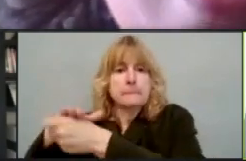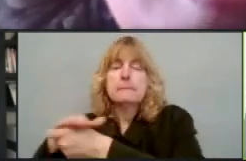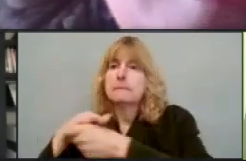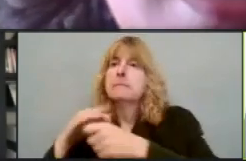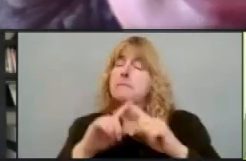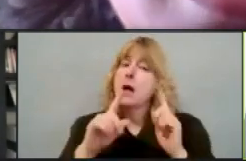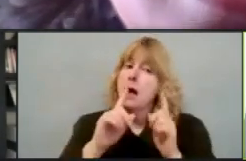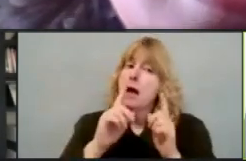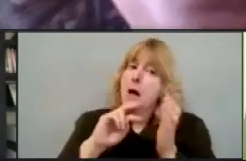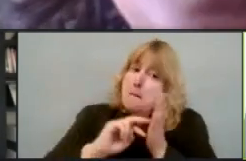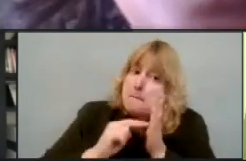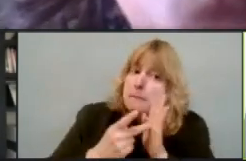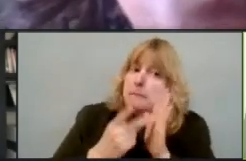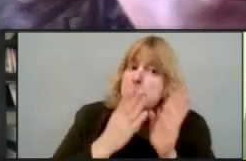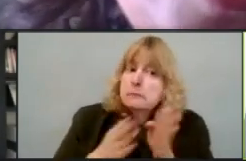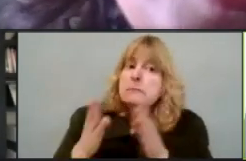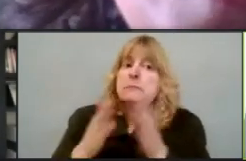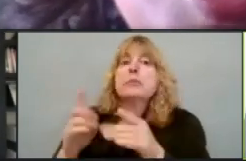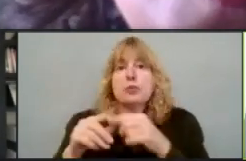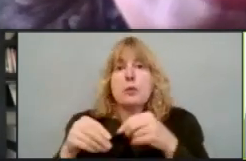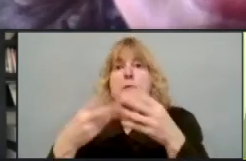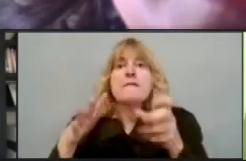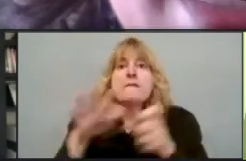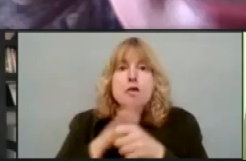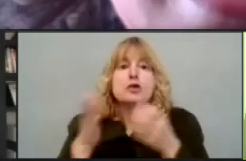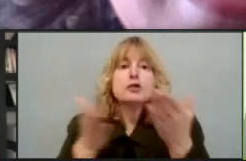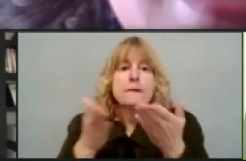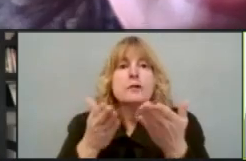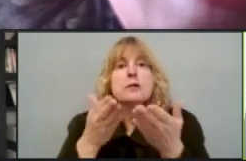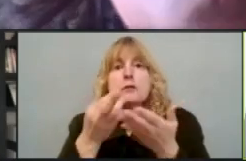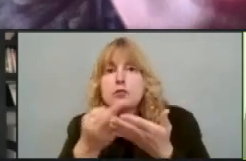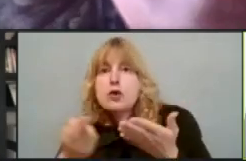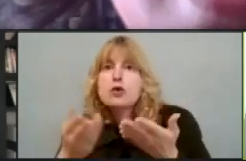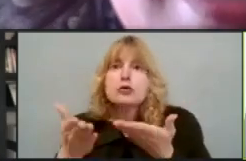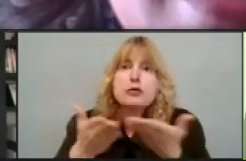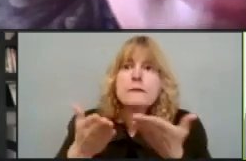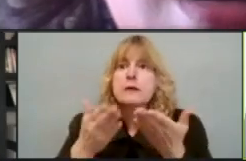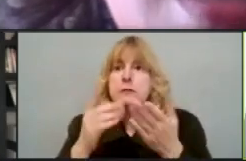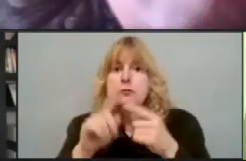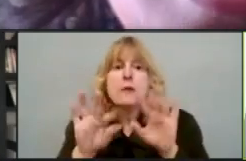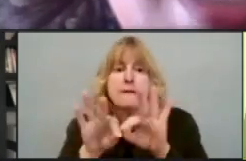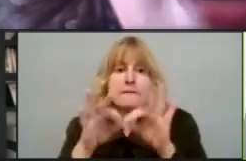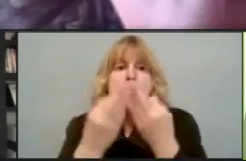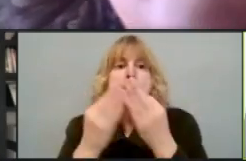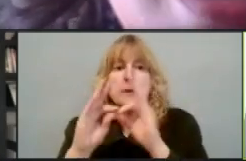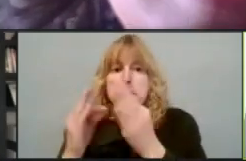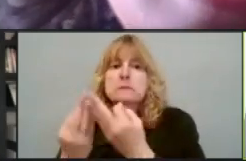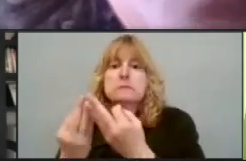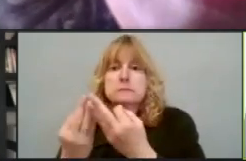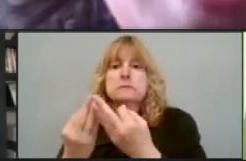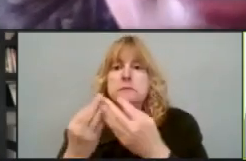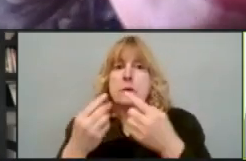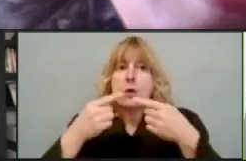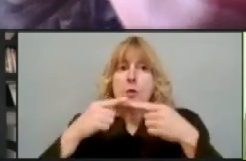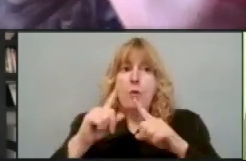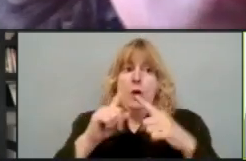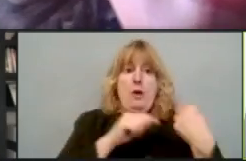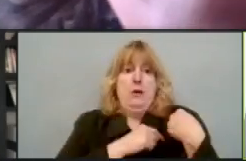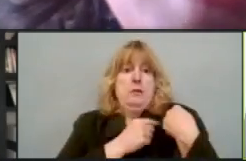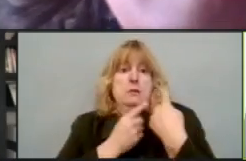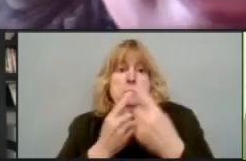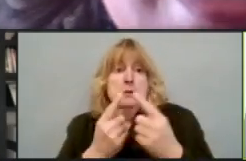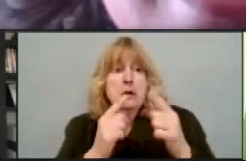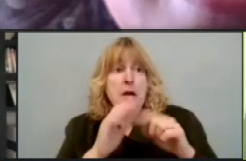and support for families. So during the virtual space, we've needed to help families repair